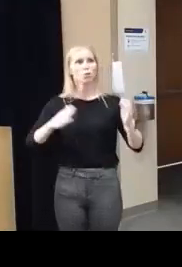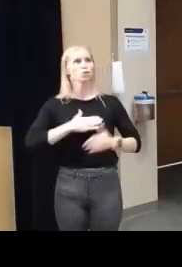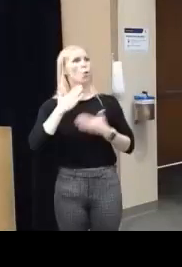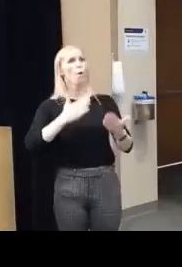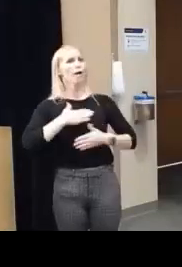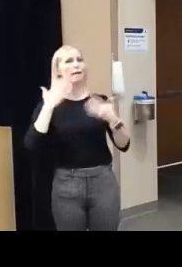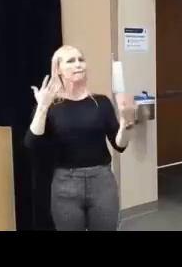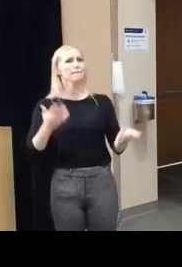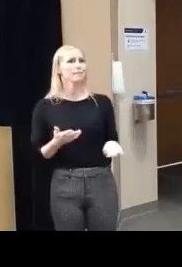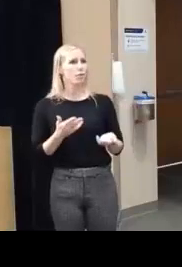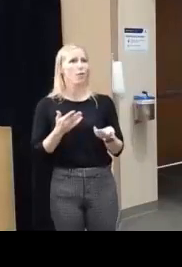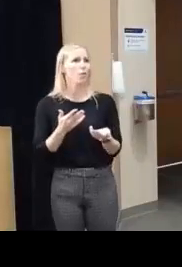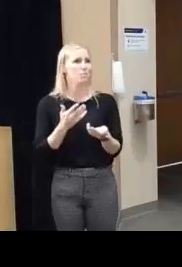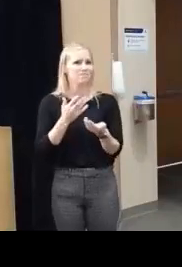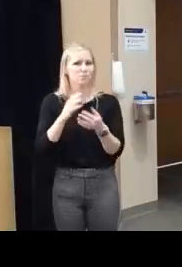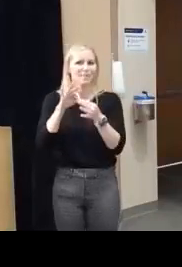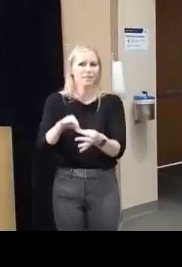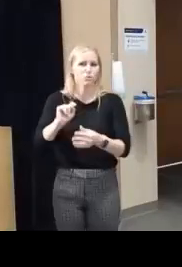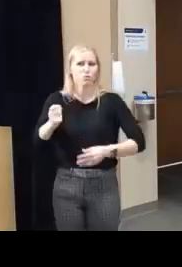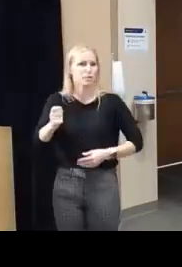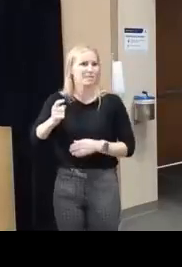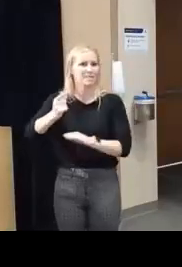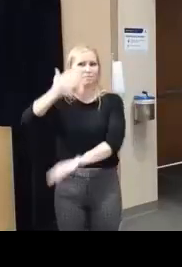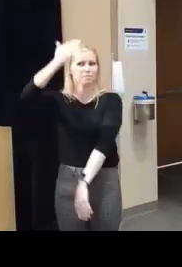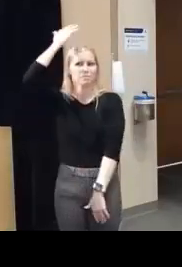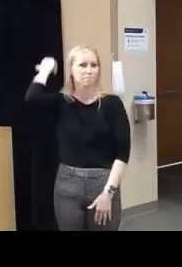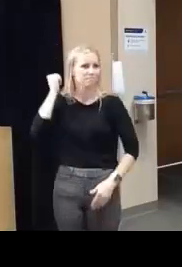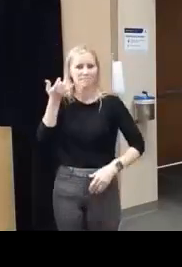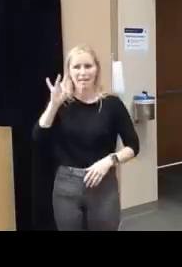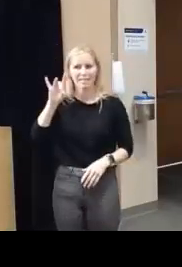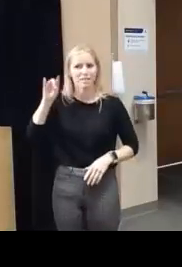joy in treatment back in the 1800s, and